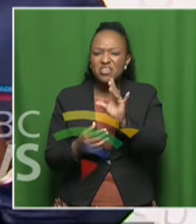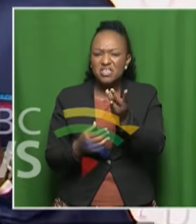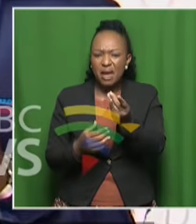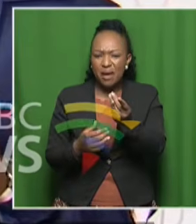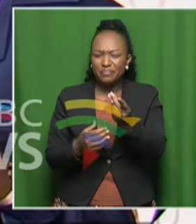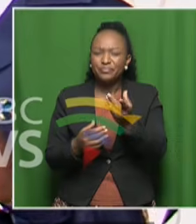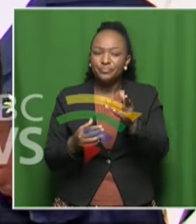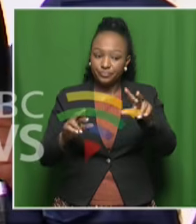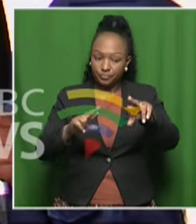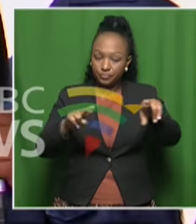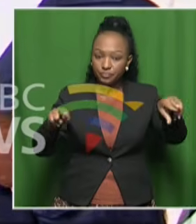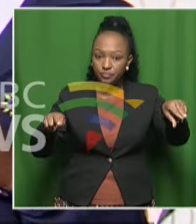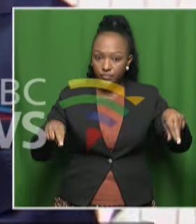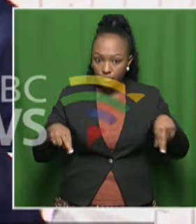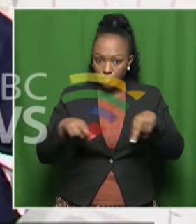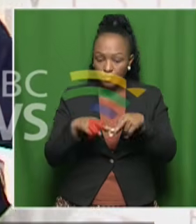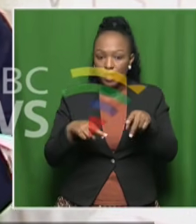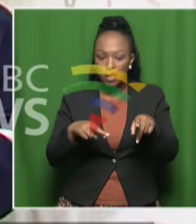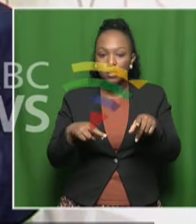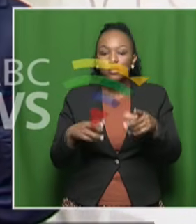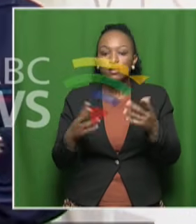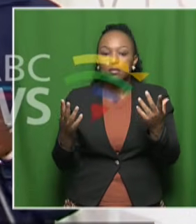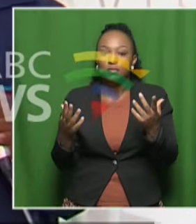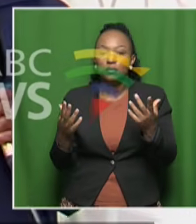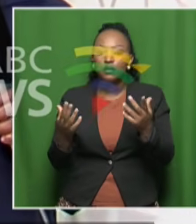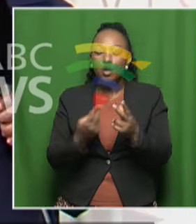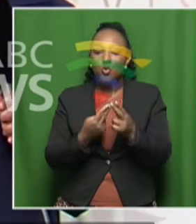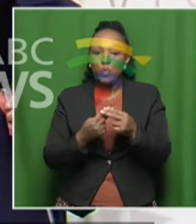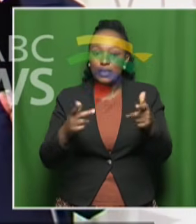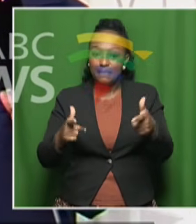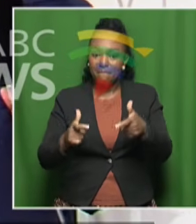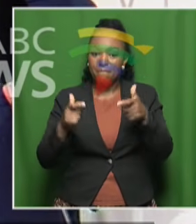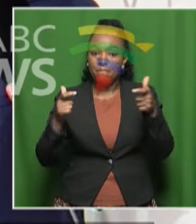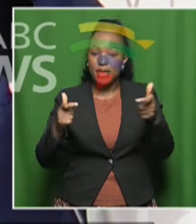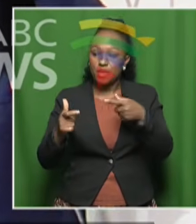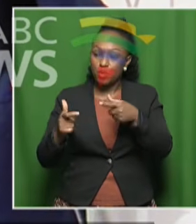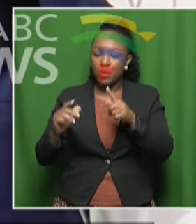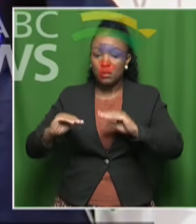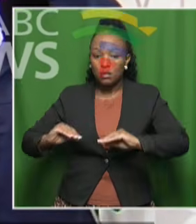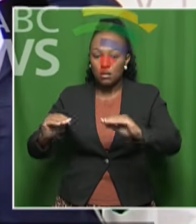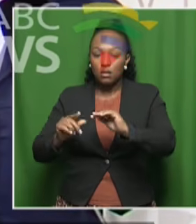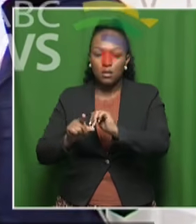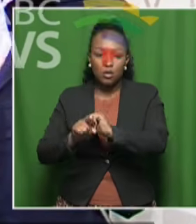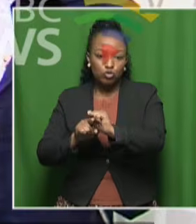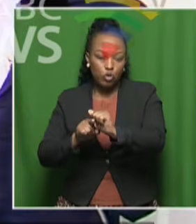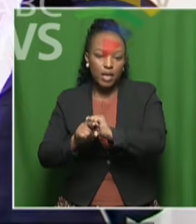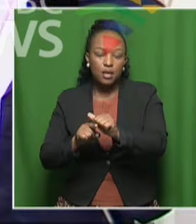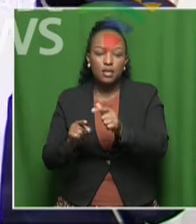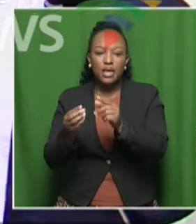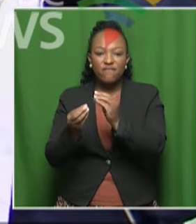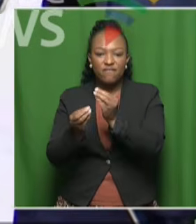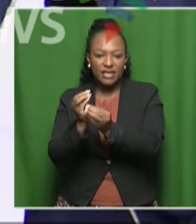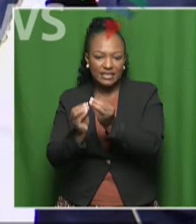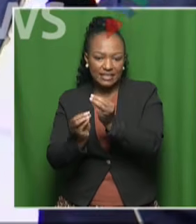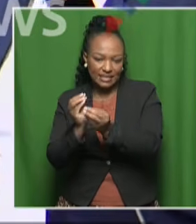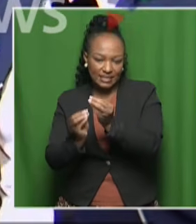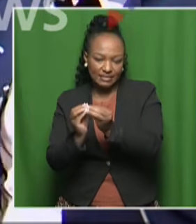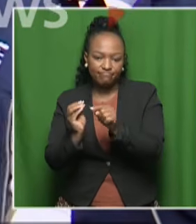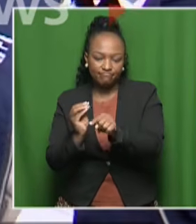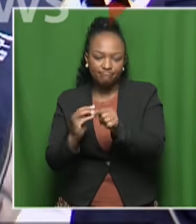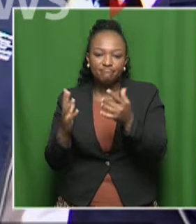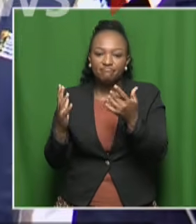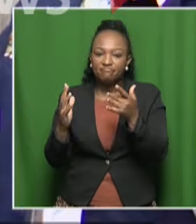meat. So those are bigger units, and this is what we train them on. They repair, they install, and they are able to